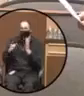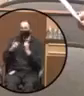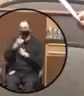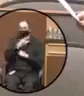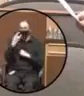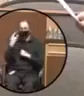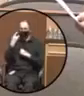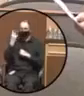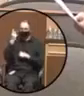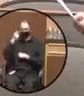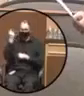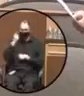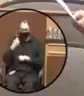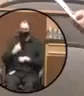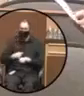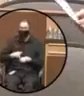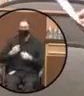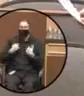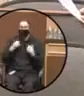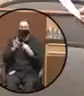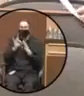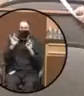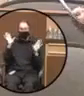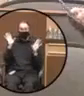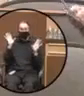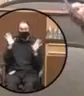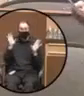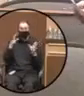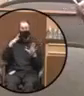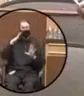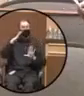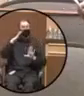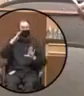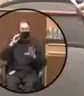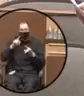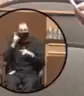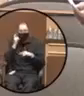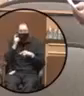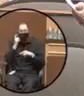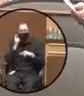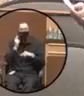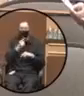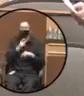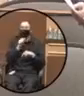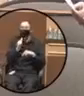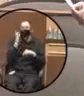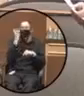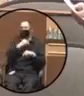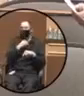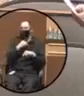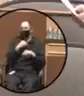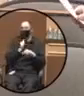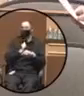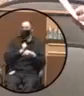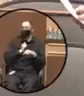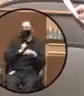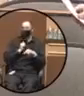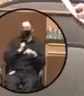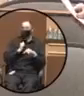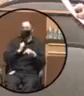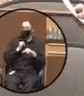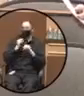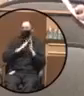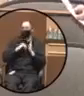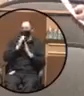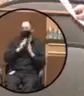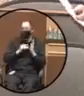their mask. I was horrified and held back tears when I saw it because this is not a beautiful self-portrait of my daughter. I see